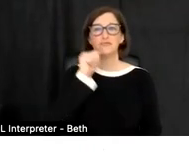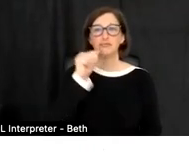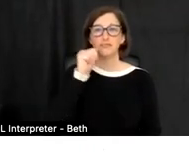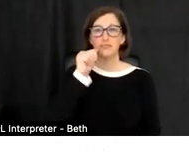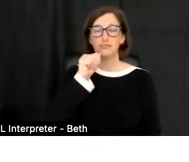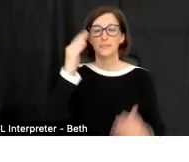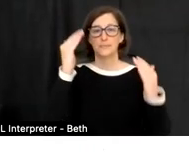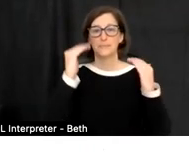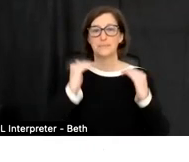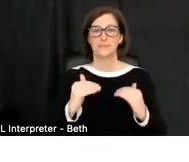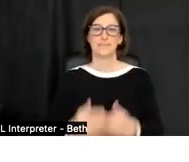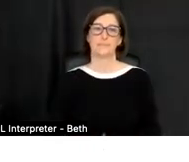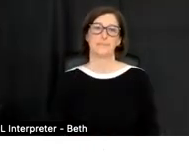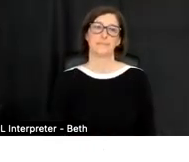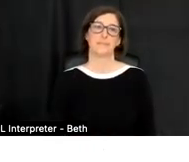Next slide, please.